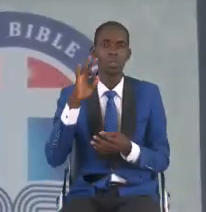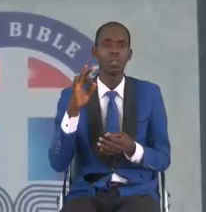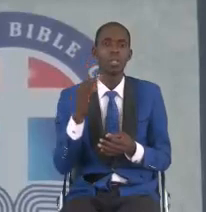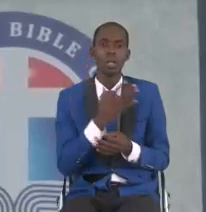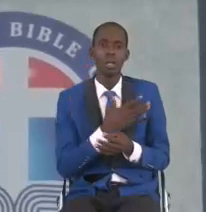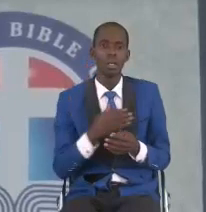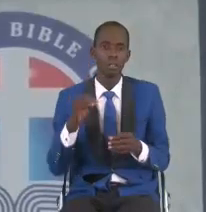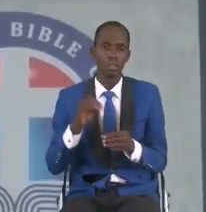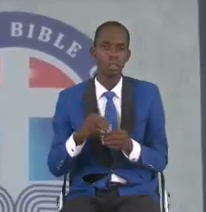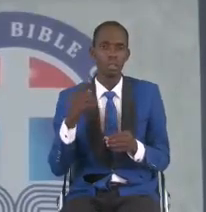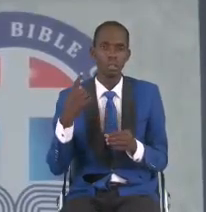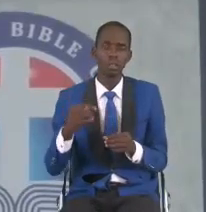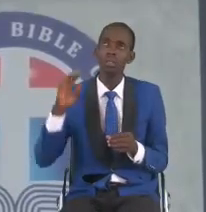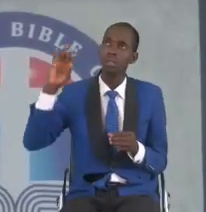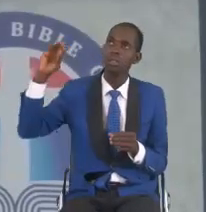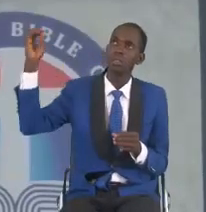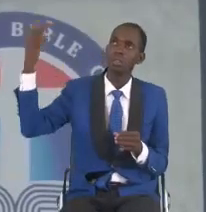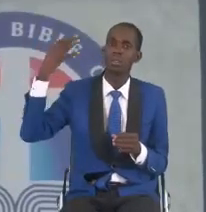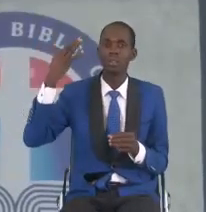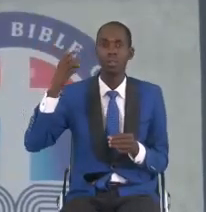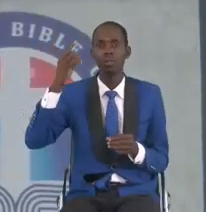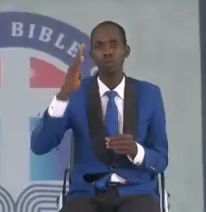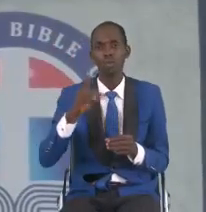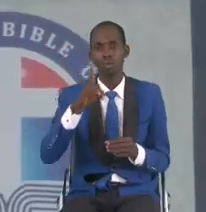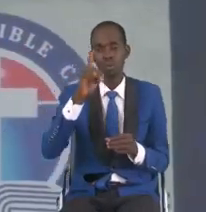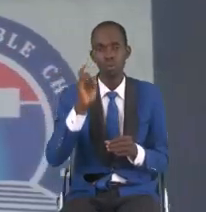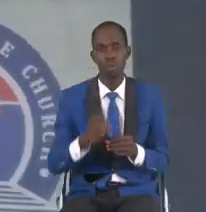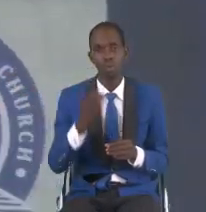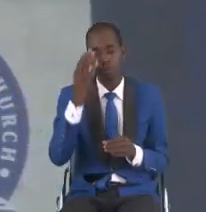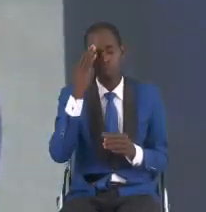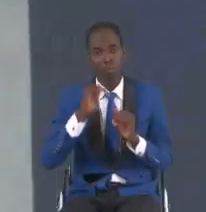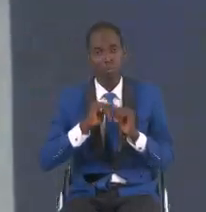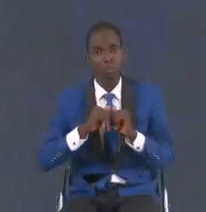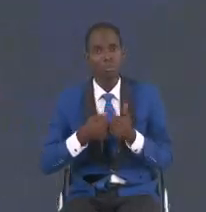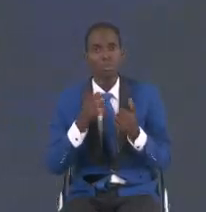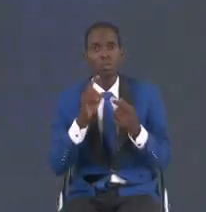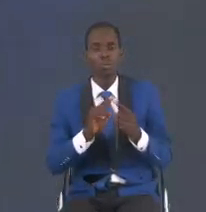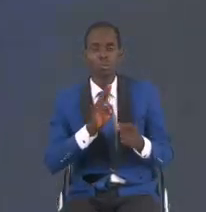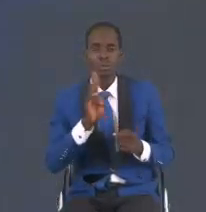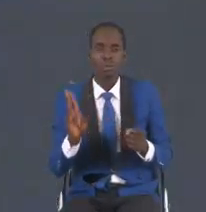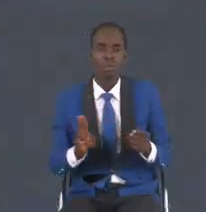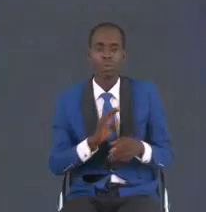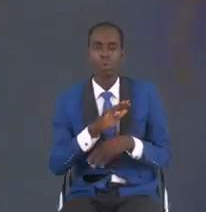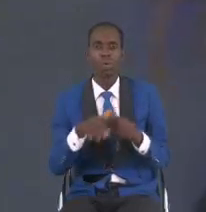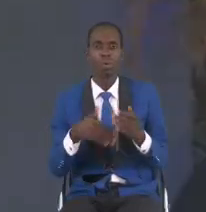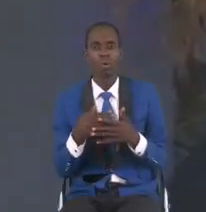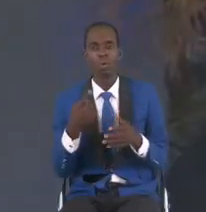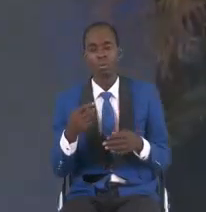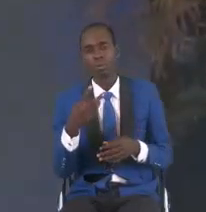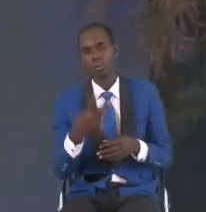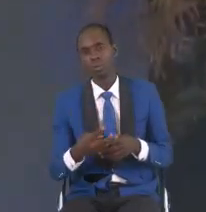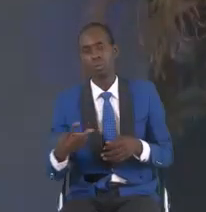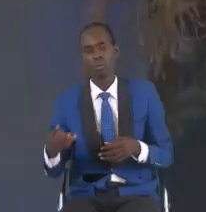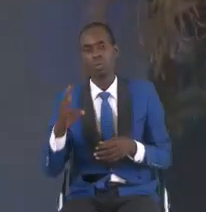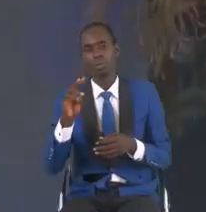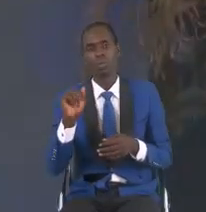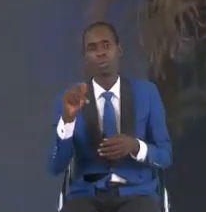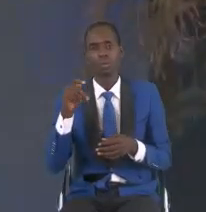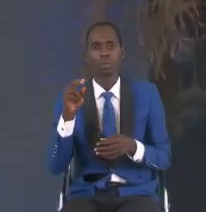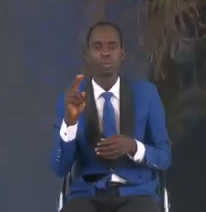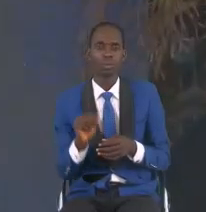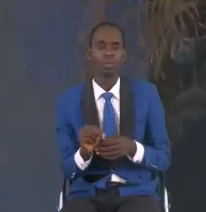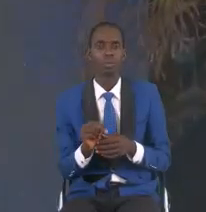the grace of God, you must know how to use all the weapon that